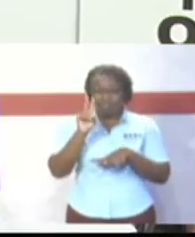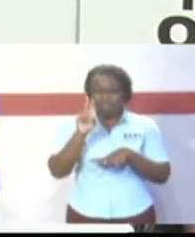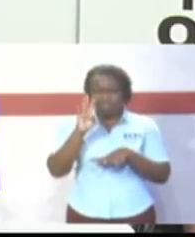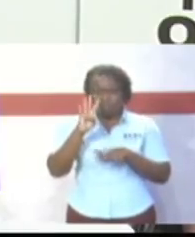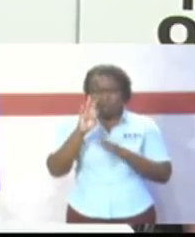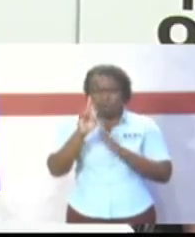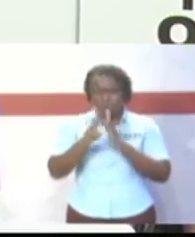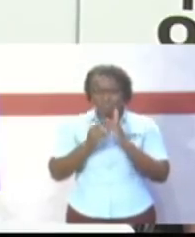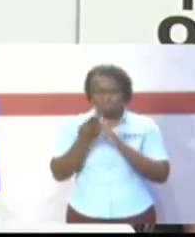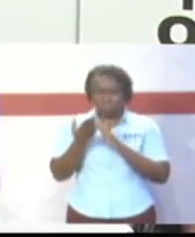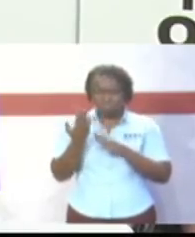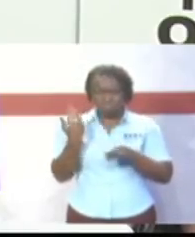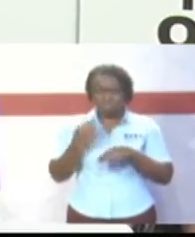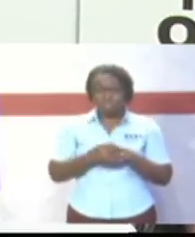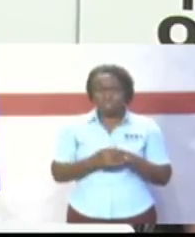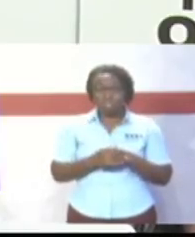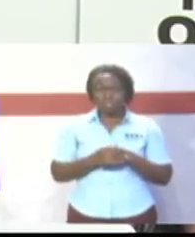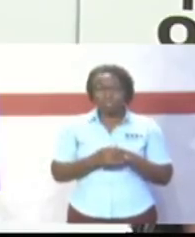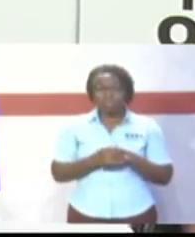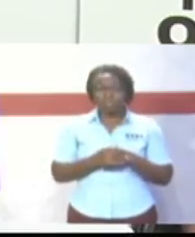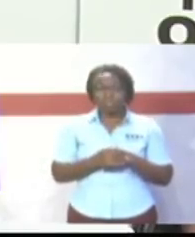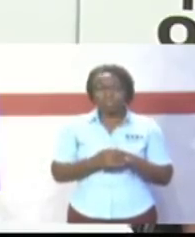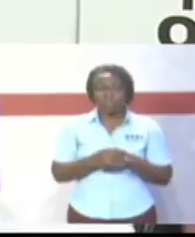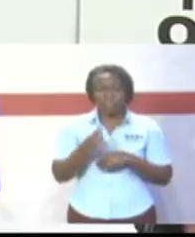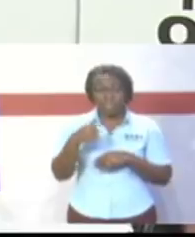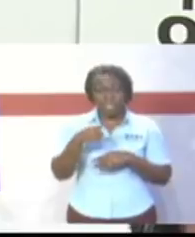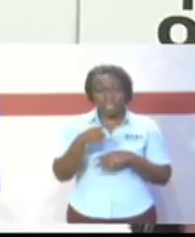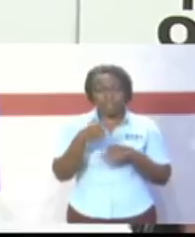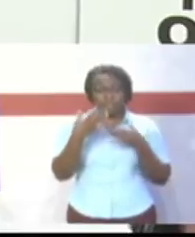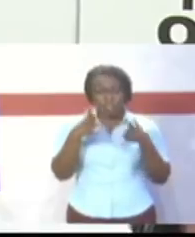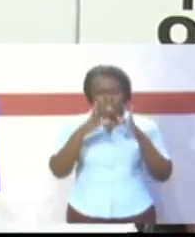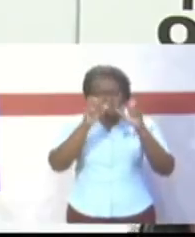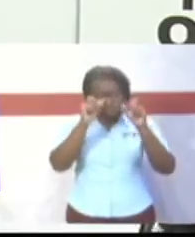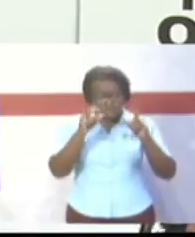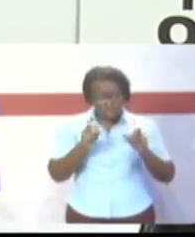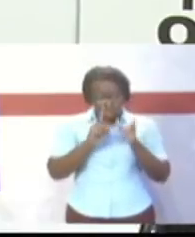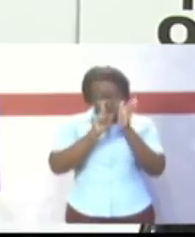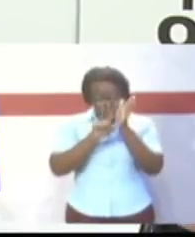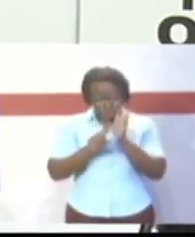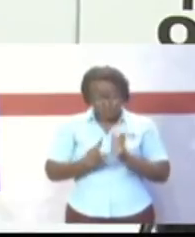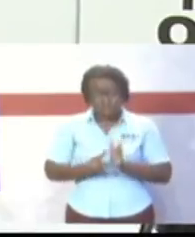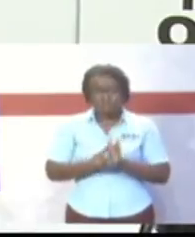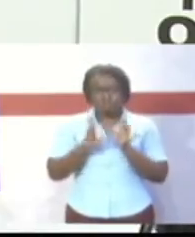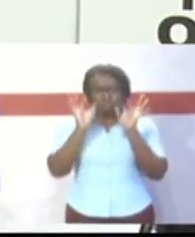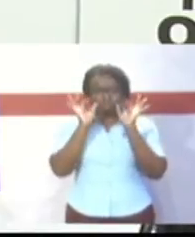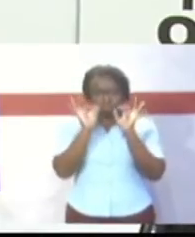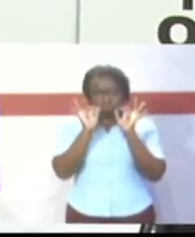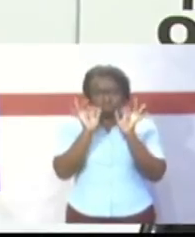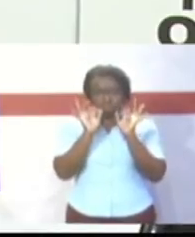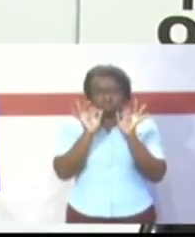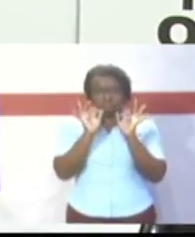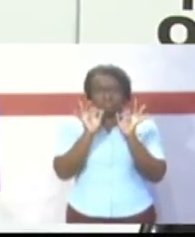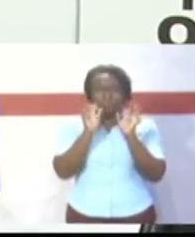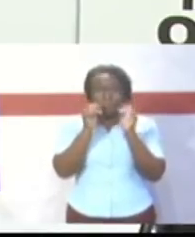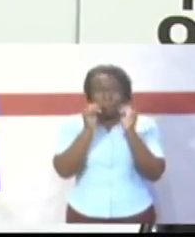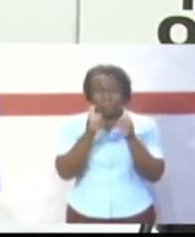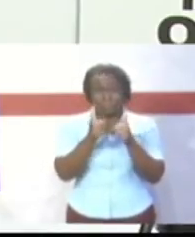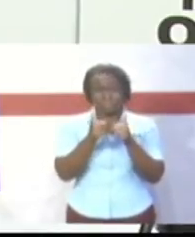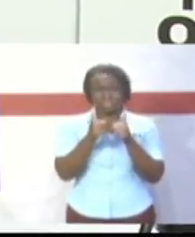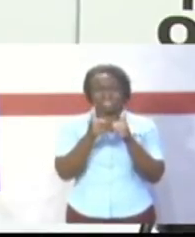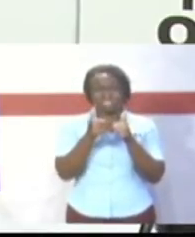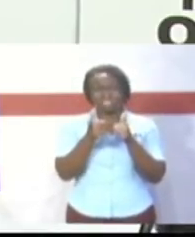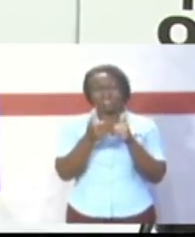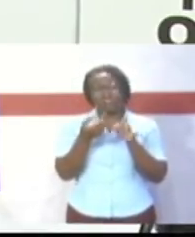were imported, procured, and approved within 3 working days instead of a usual 1-month period. And this process